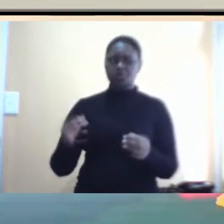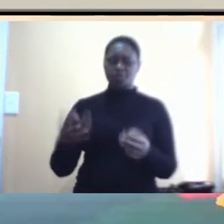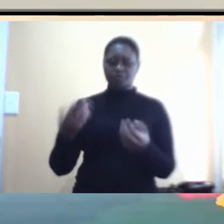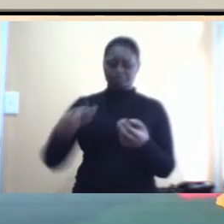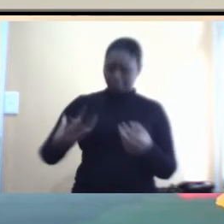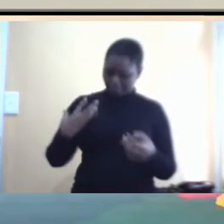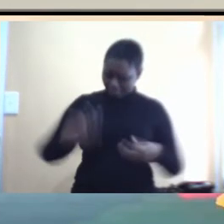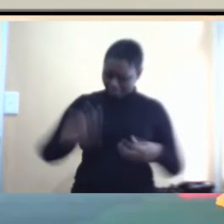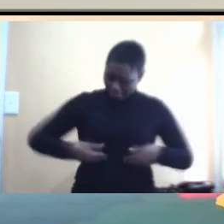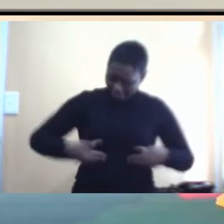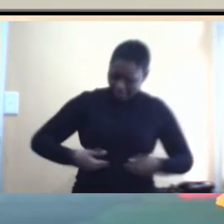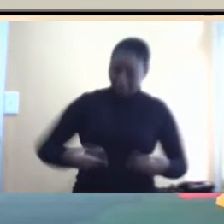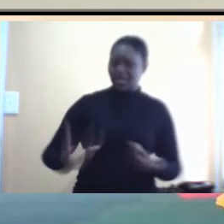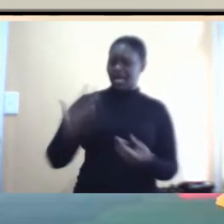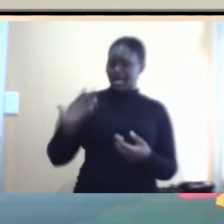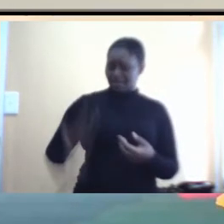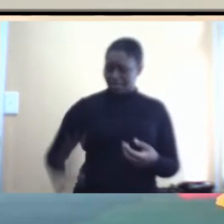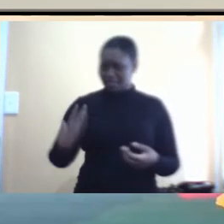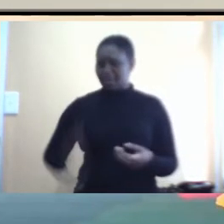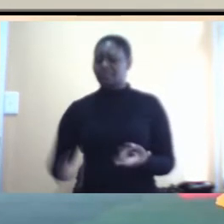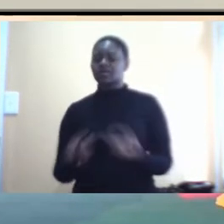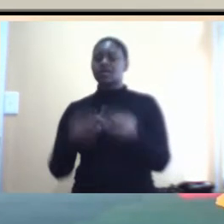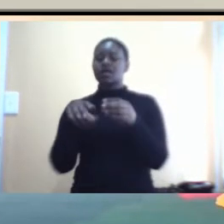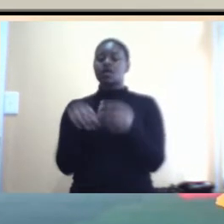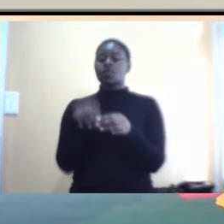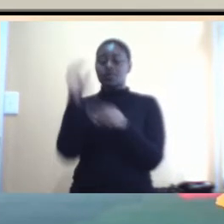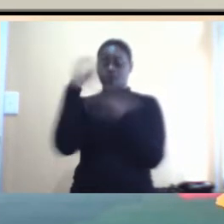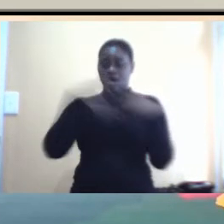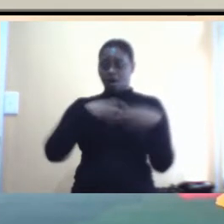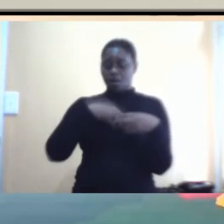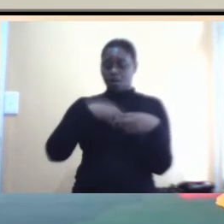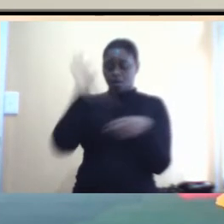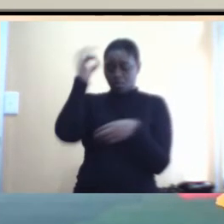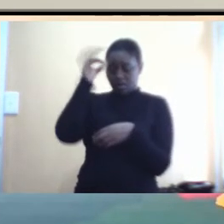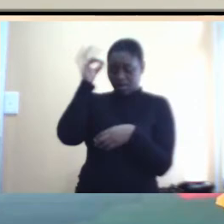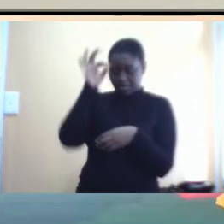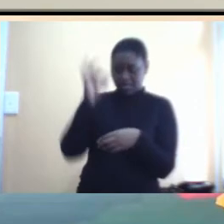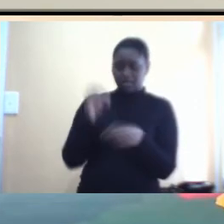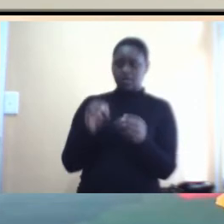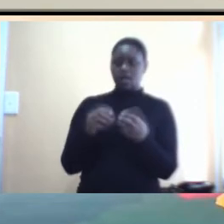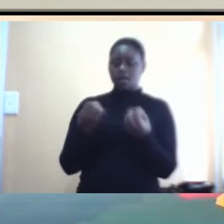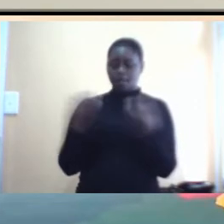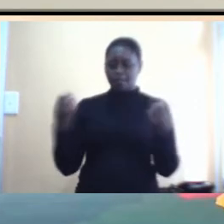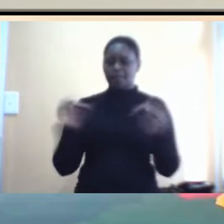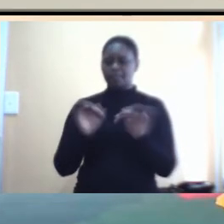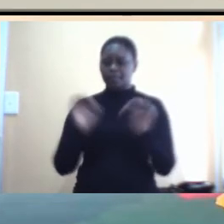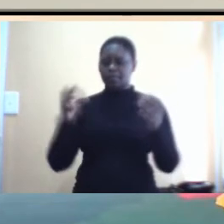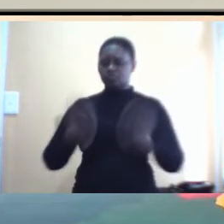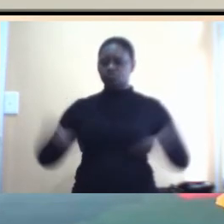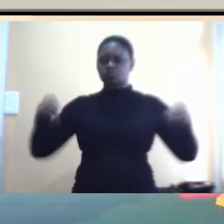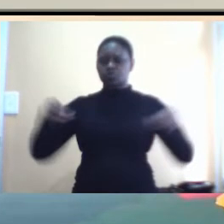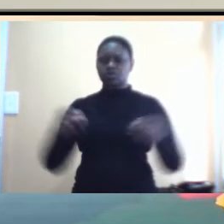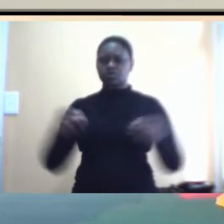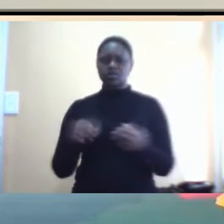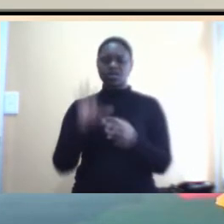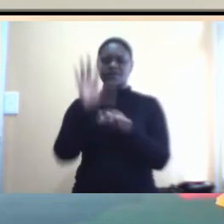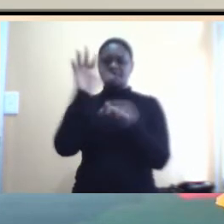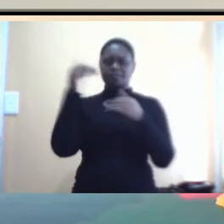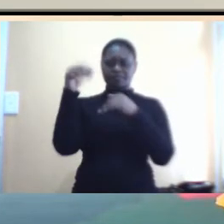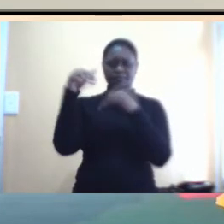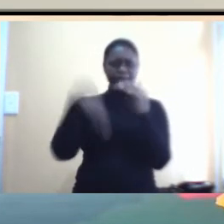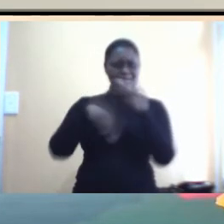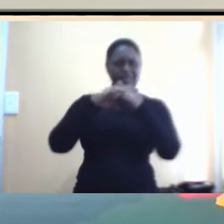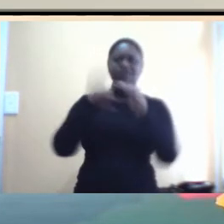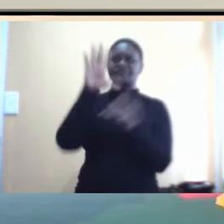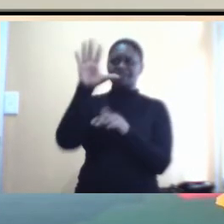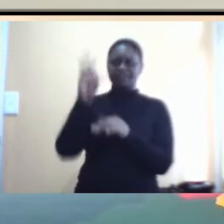unemployed. With our own government recently predicting that unemployment is set to reach 50%.